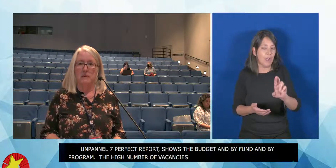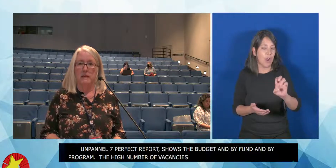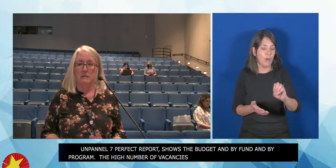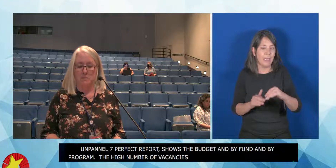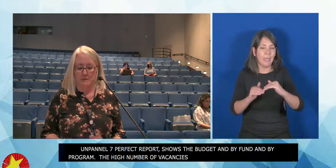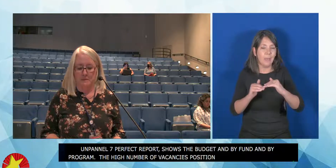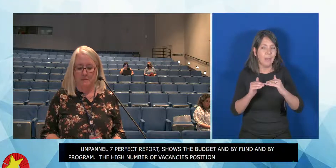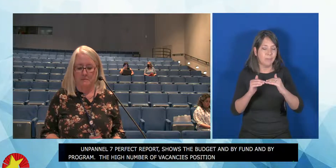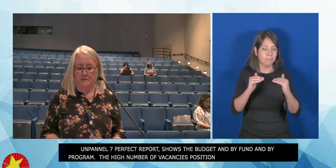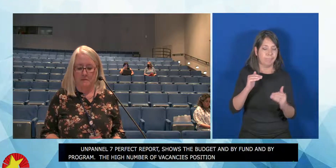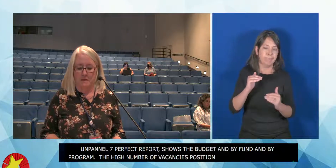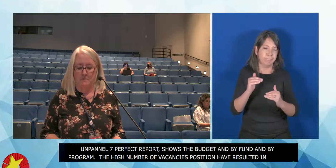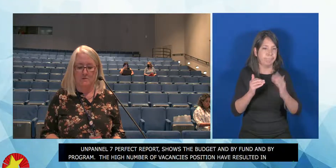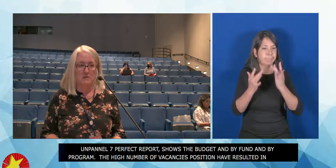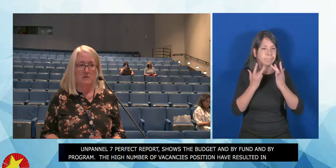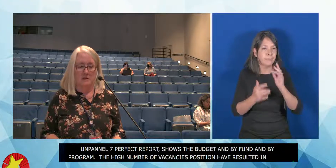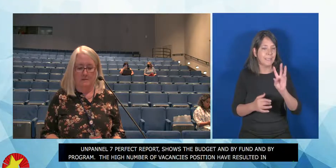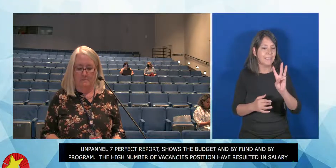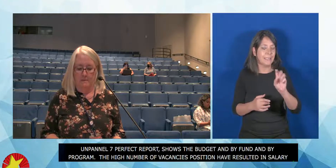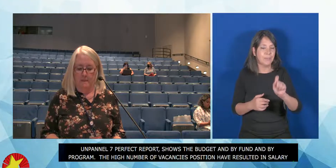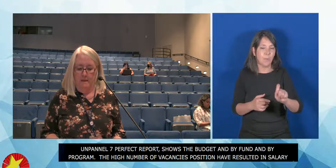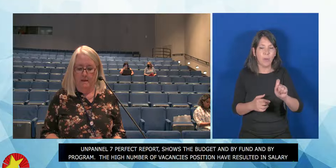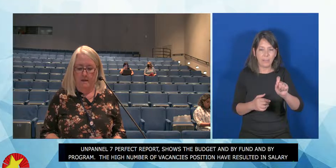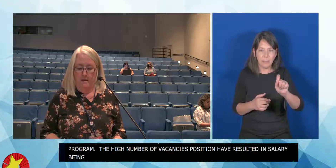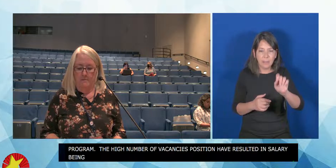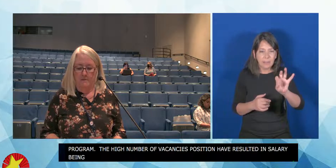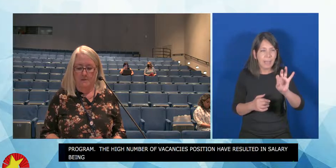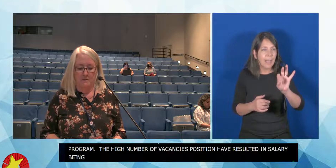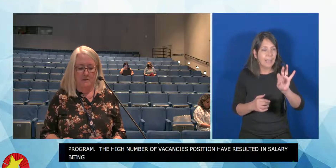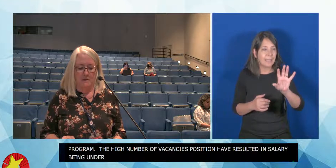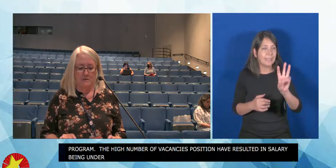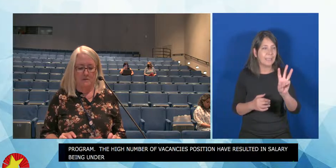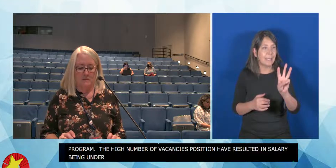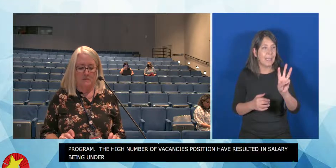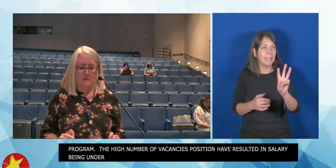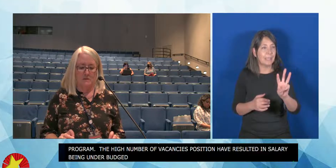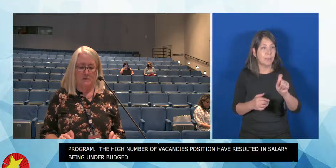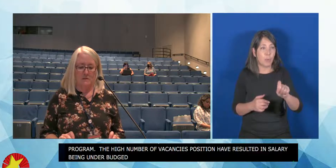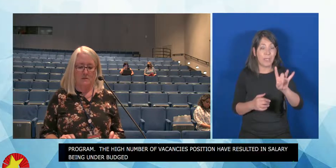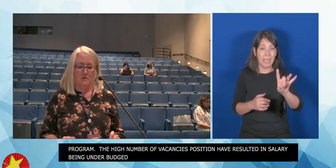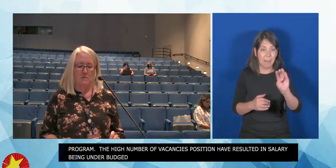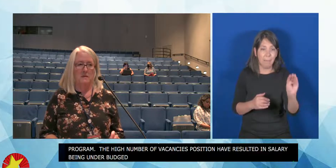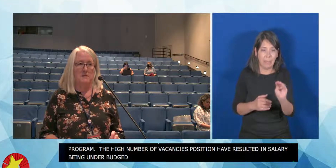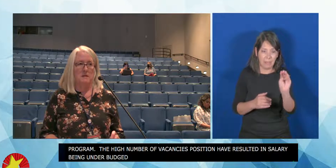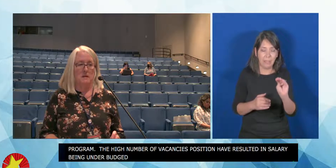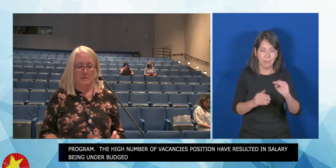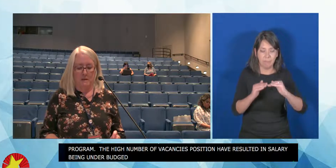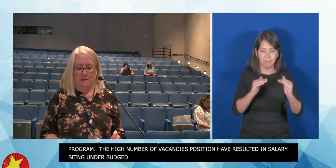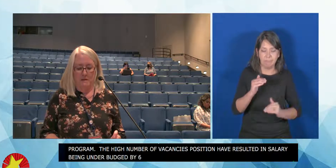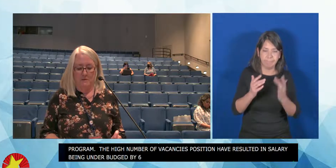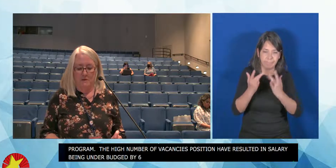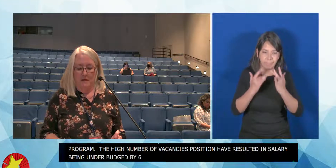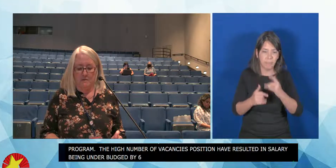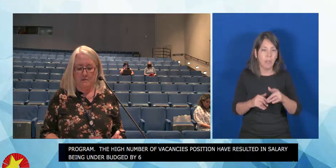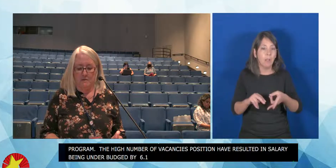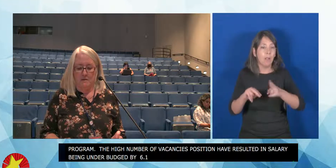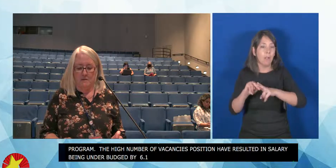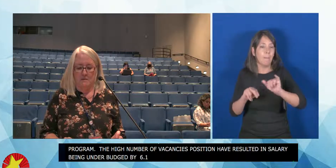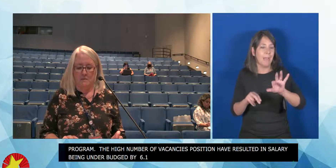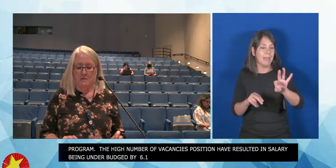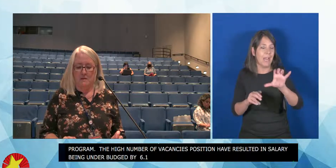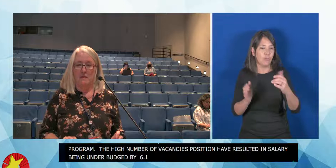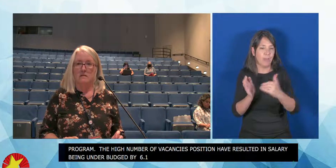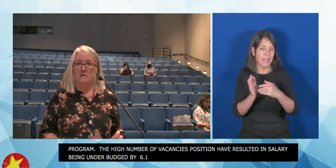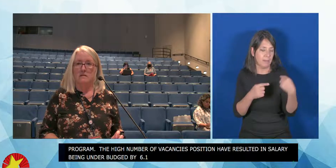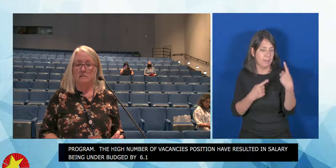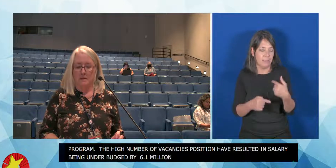budget by $8.6 million year to date. The professional and outside services is over budget by $900,000 since